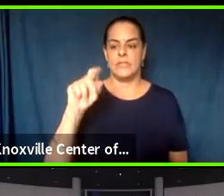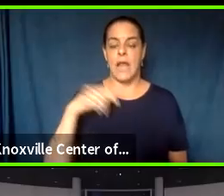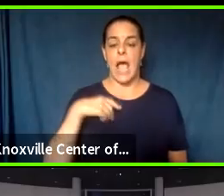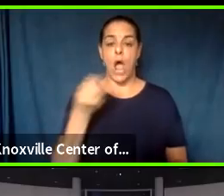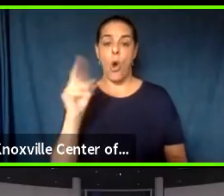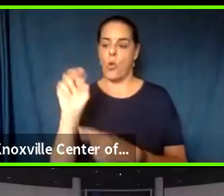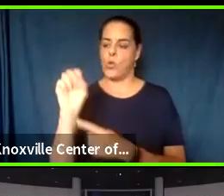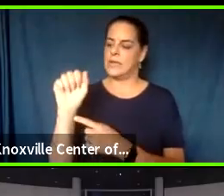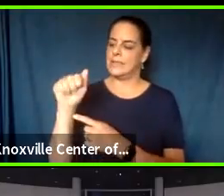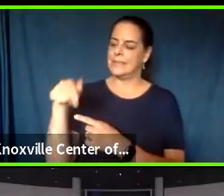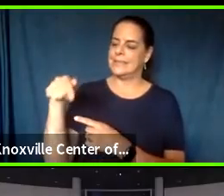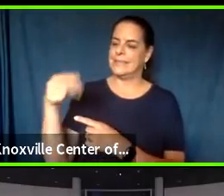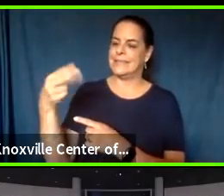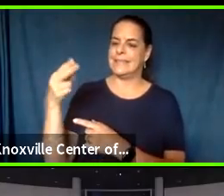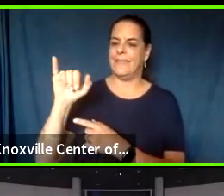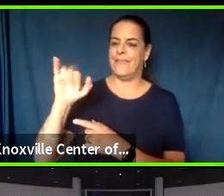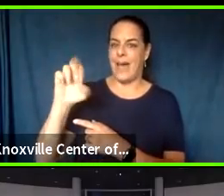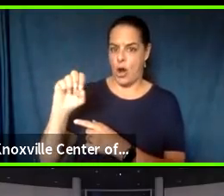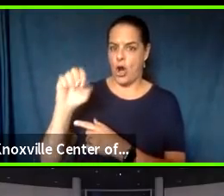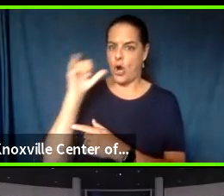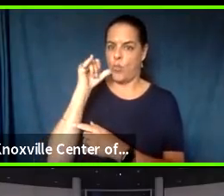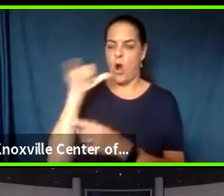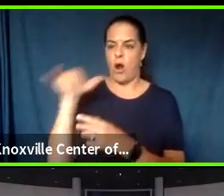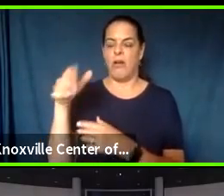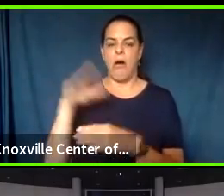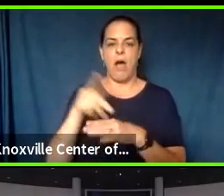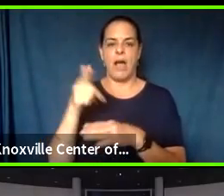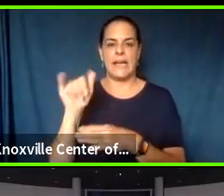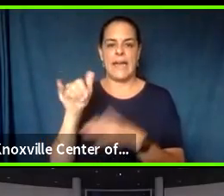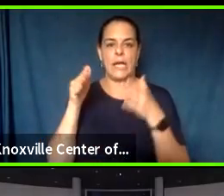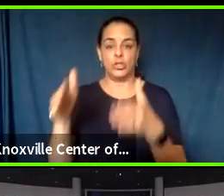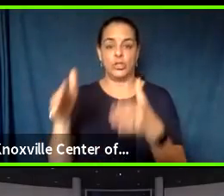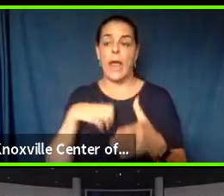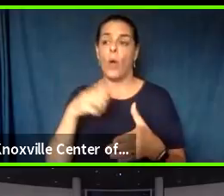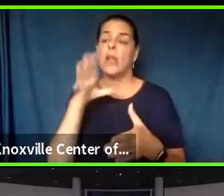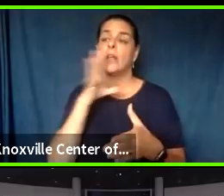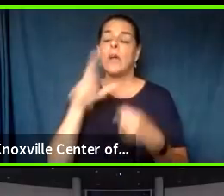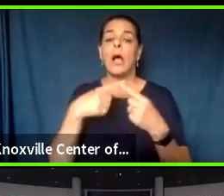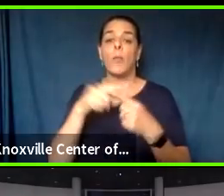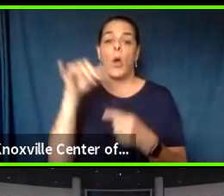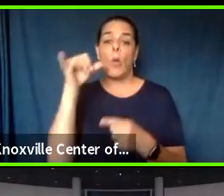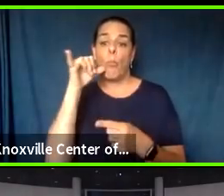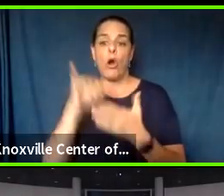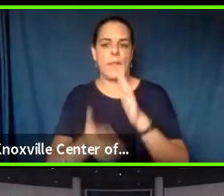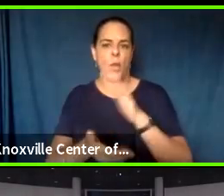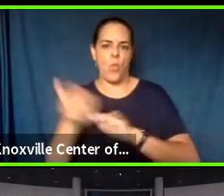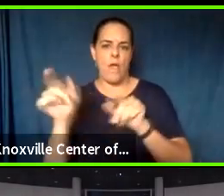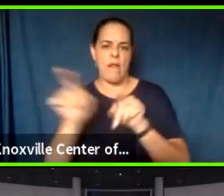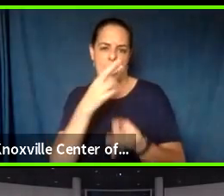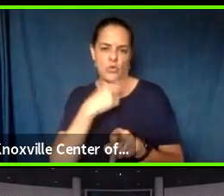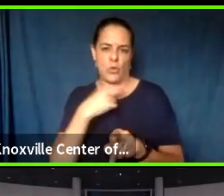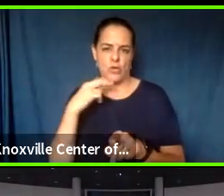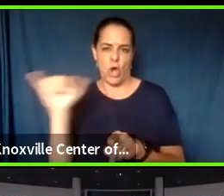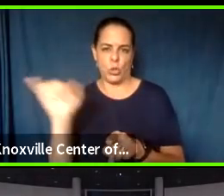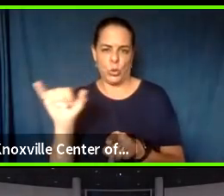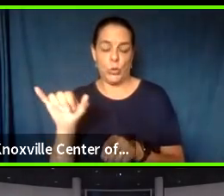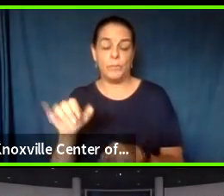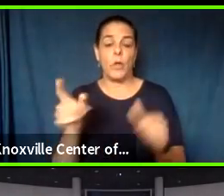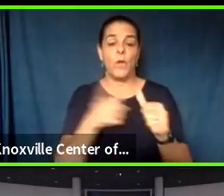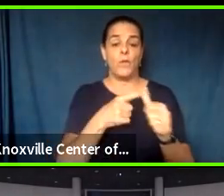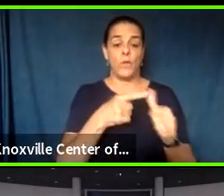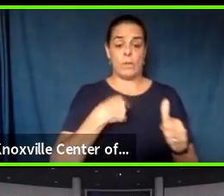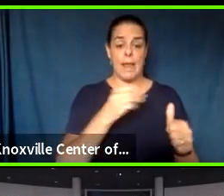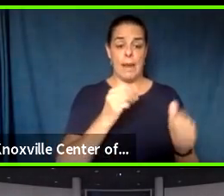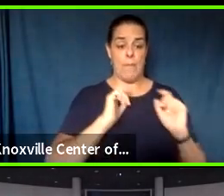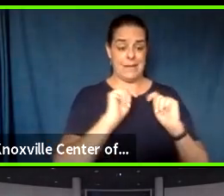Street. Today, I want to speak on behalf of bars that also operate as restaurants. First of all, my team and I believe that COVID-19